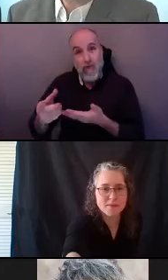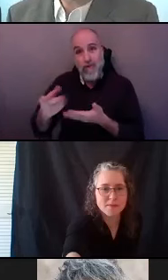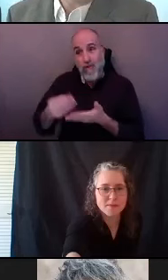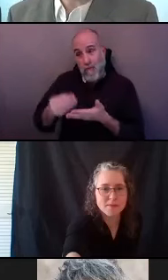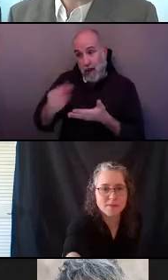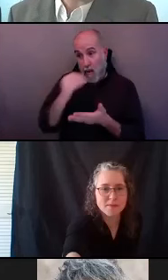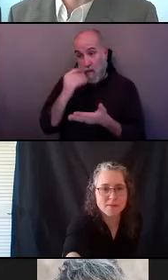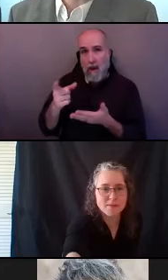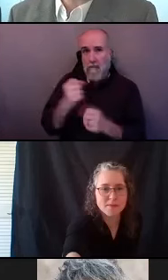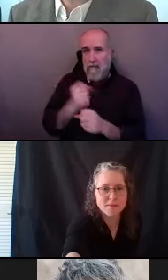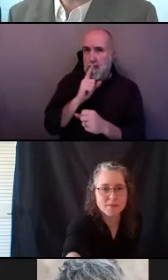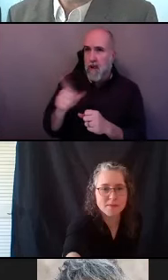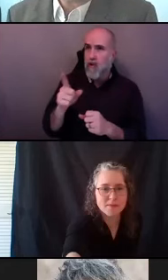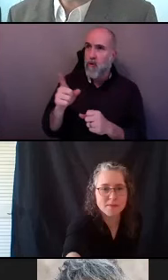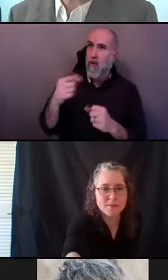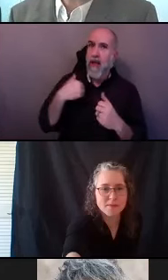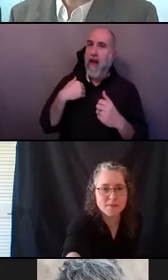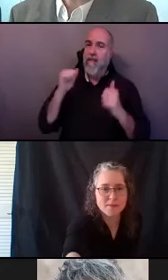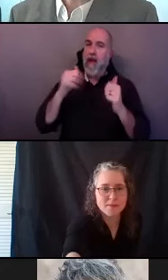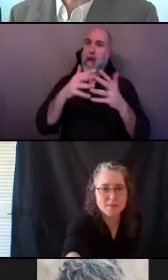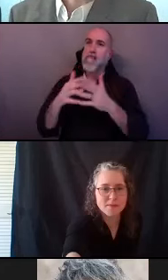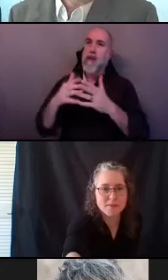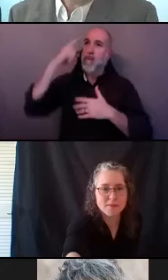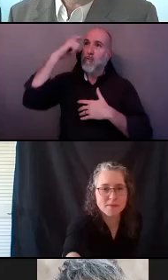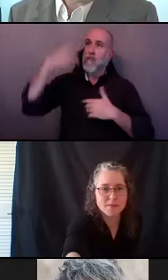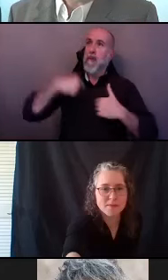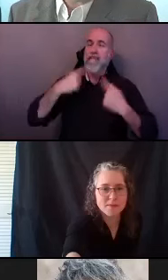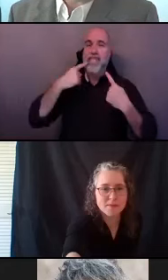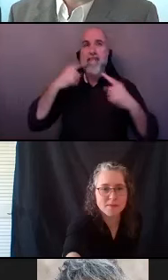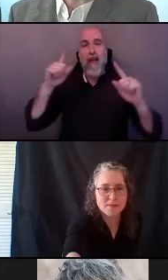to achieve that American dream of home ownership.